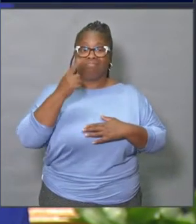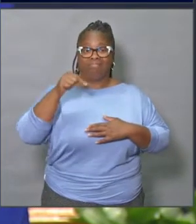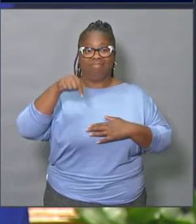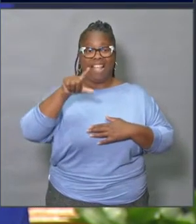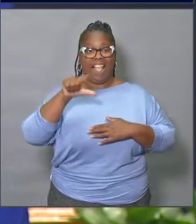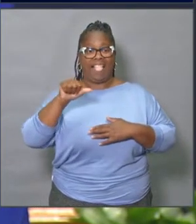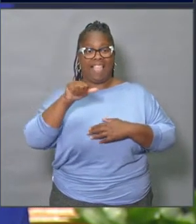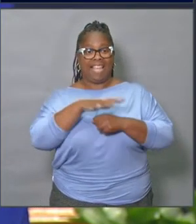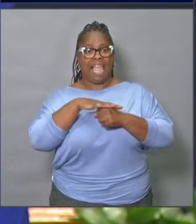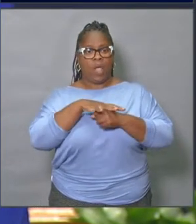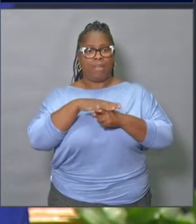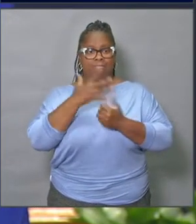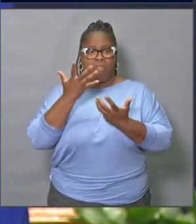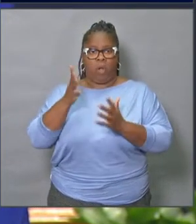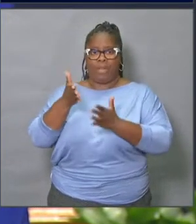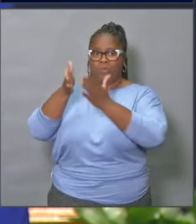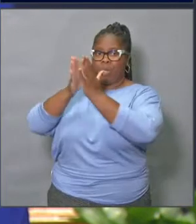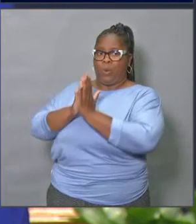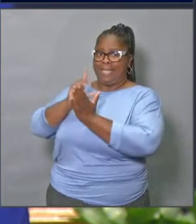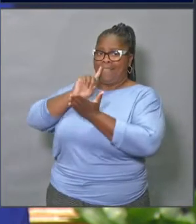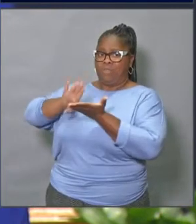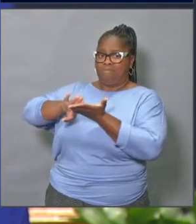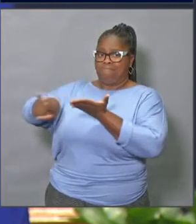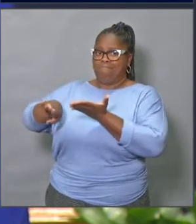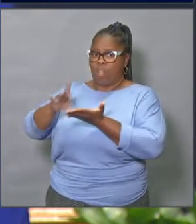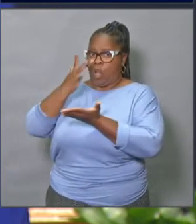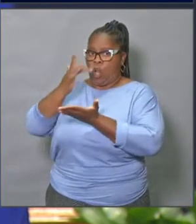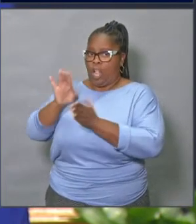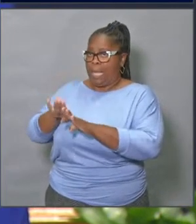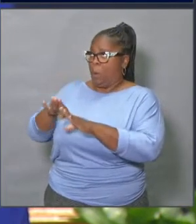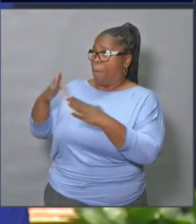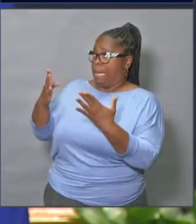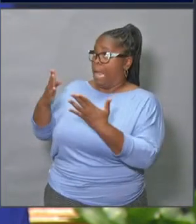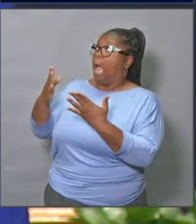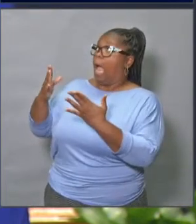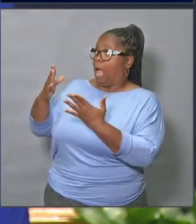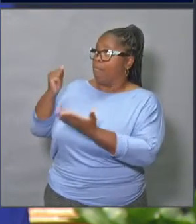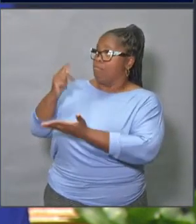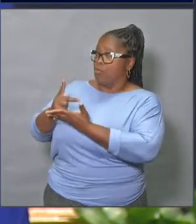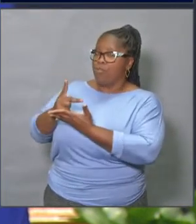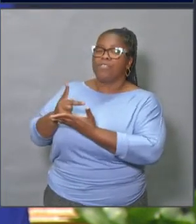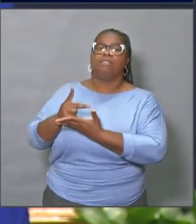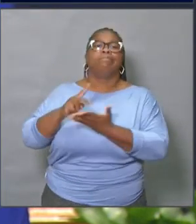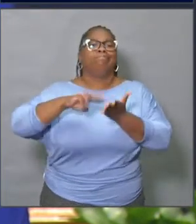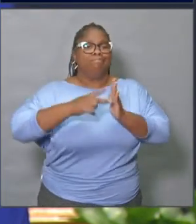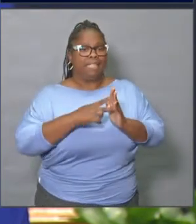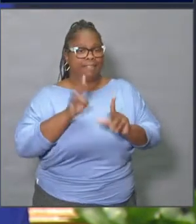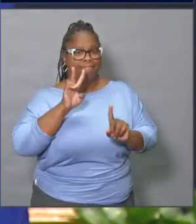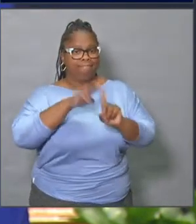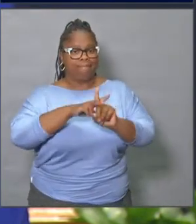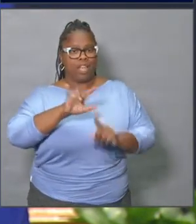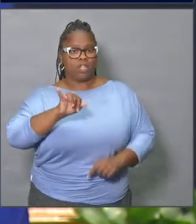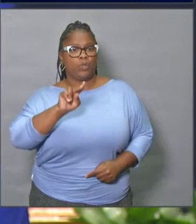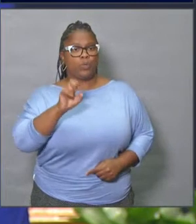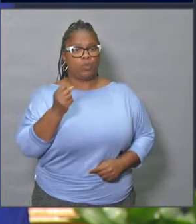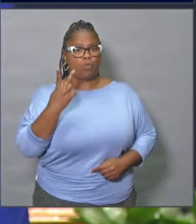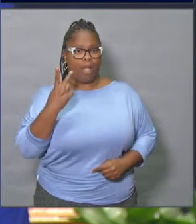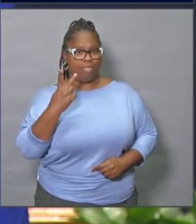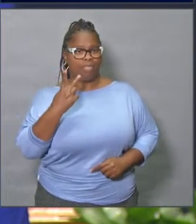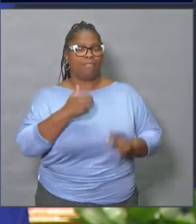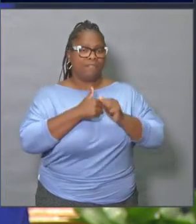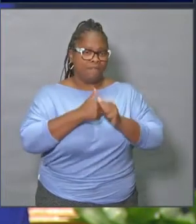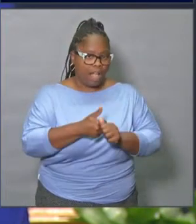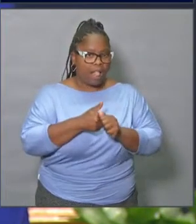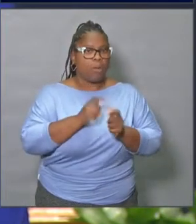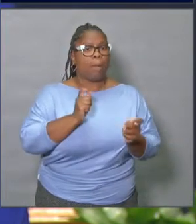variance county, these reopenings are permitted beginning June 12th with the modified health officer order.